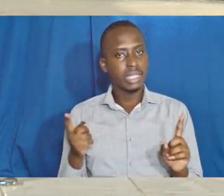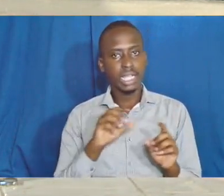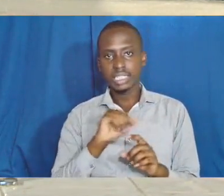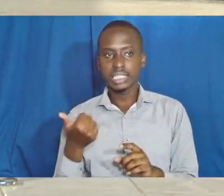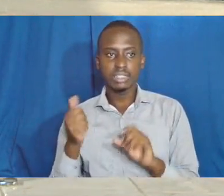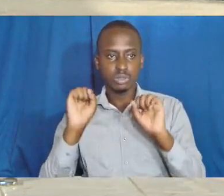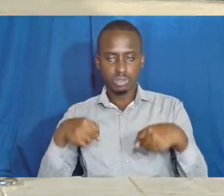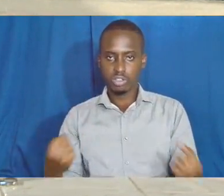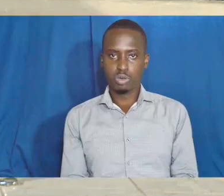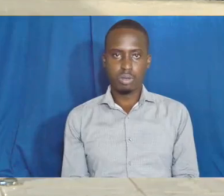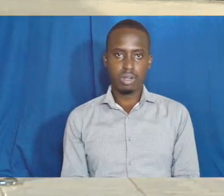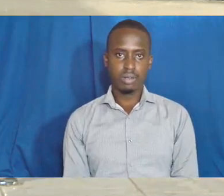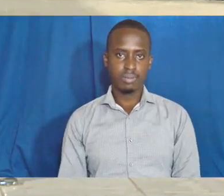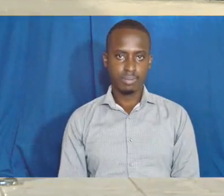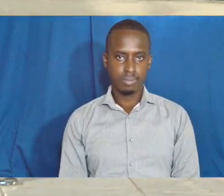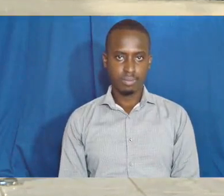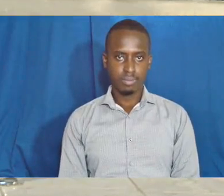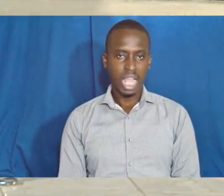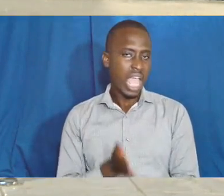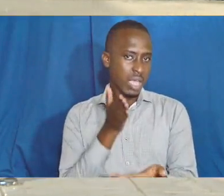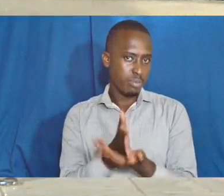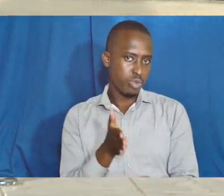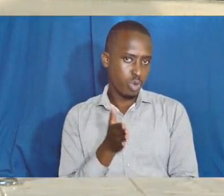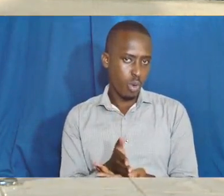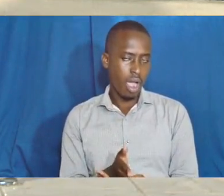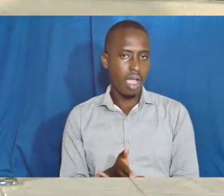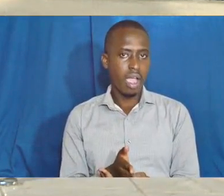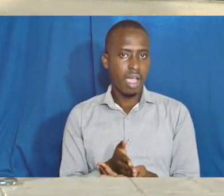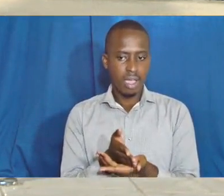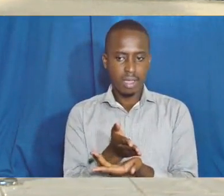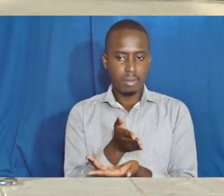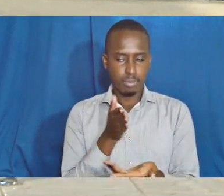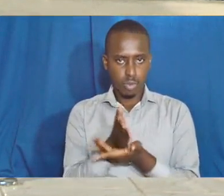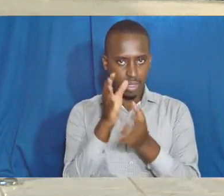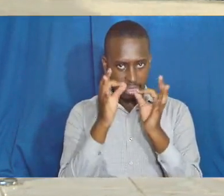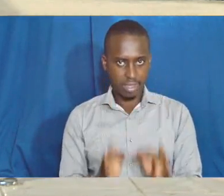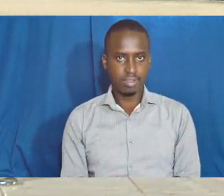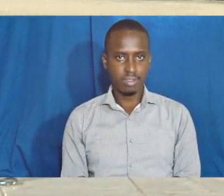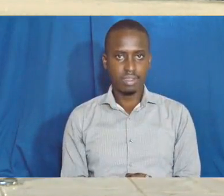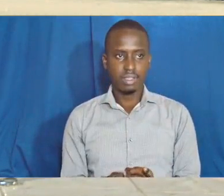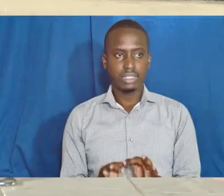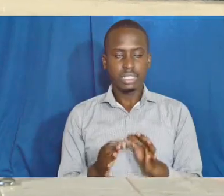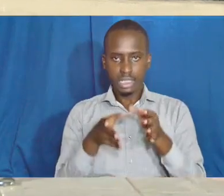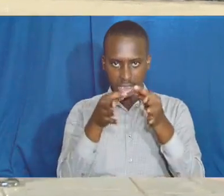that you may not. A pure substance is the one